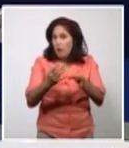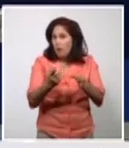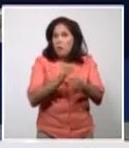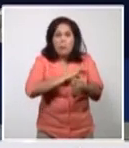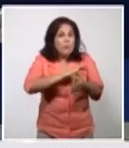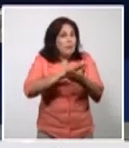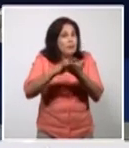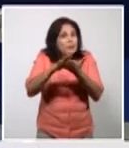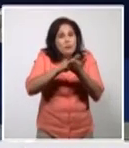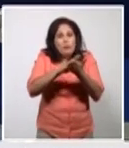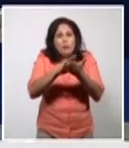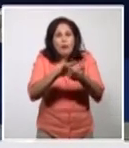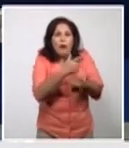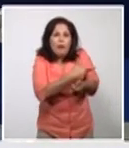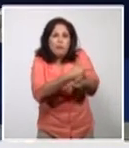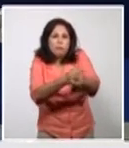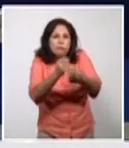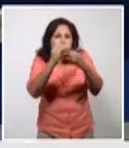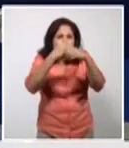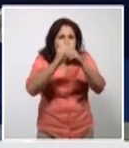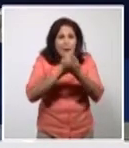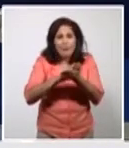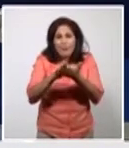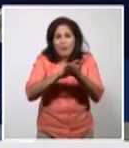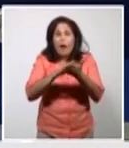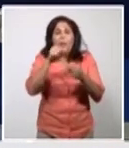asymptomatic. That is